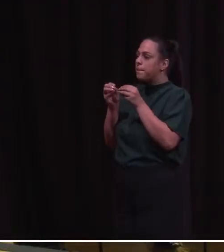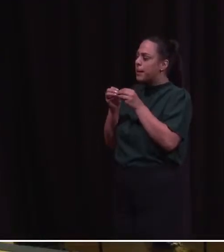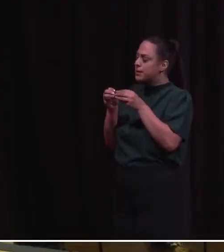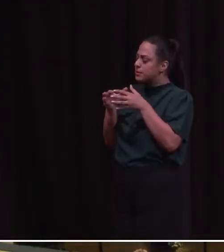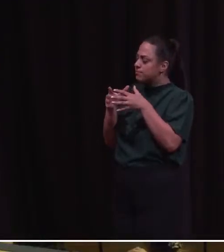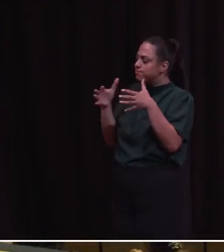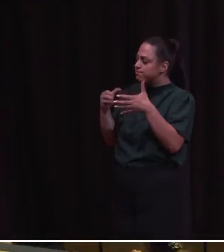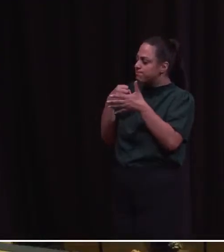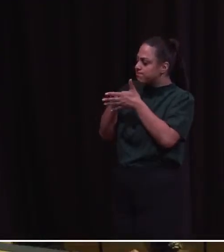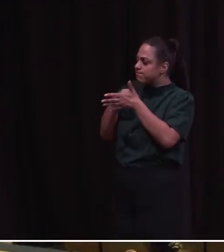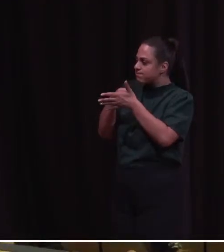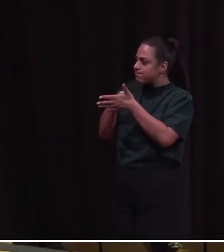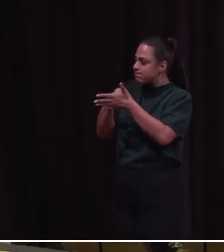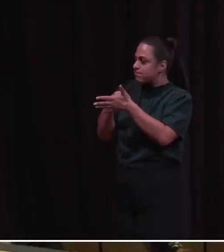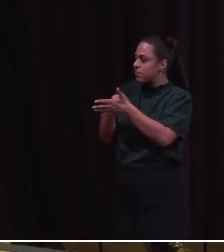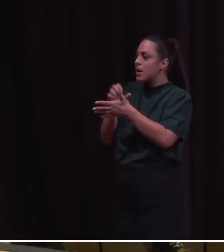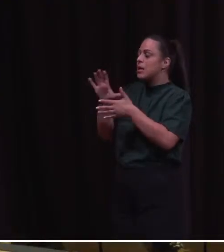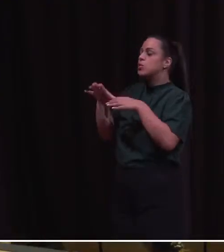activists?